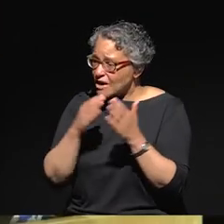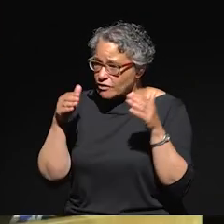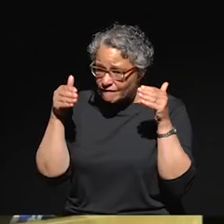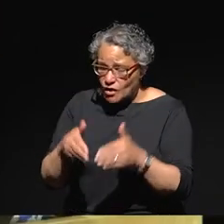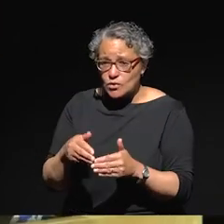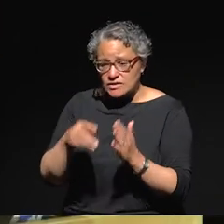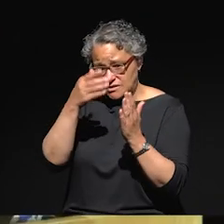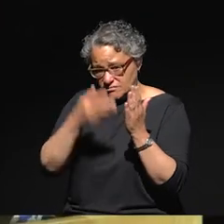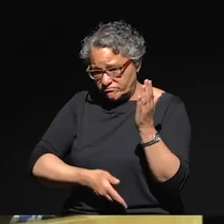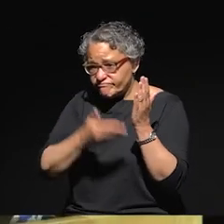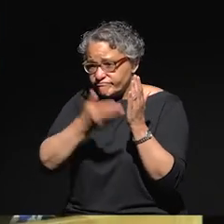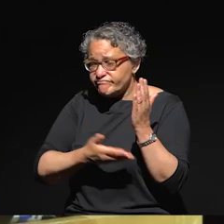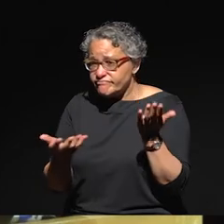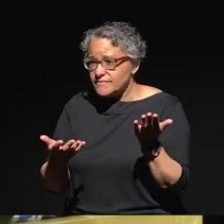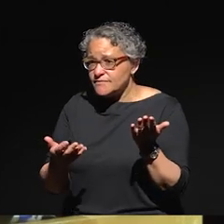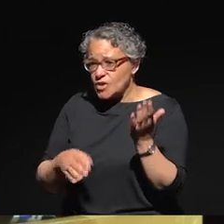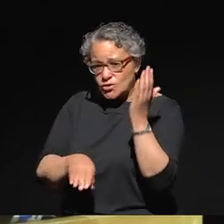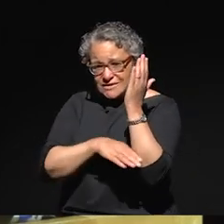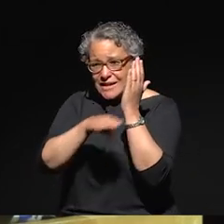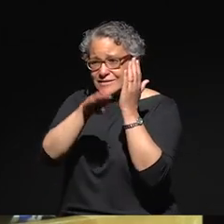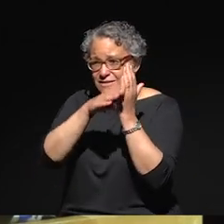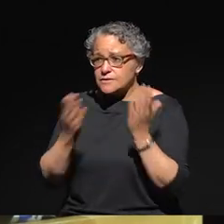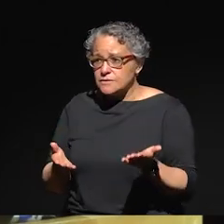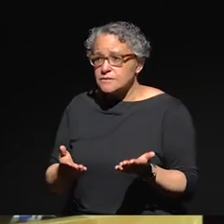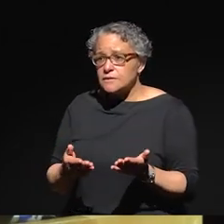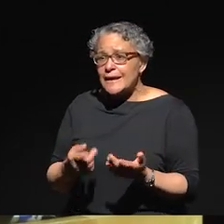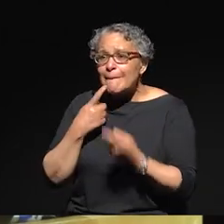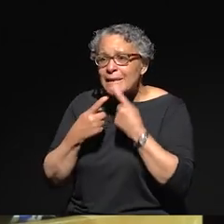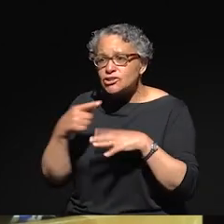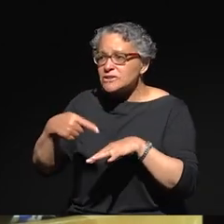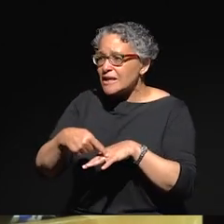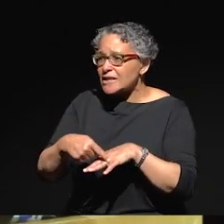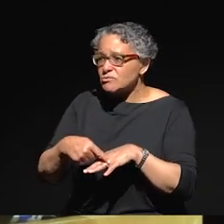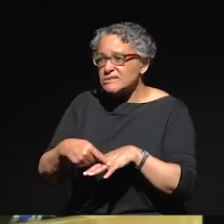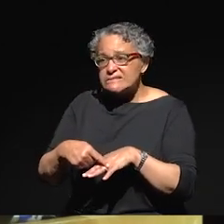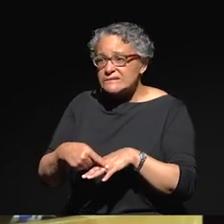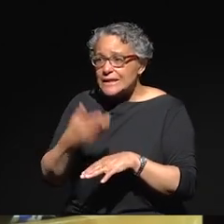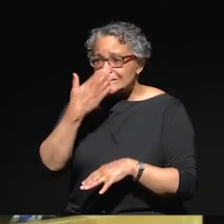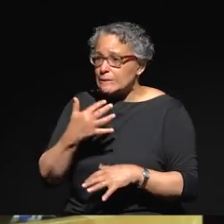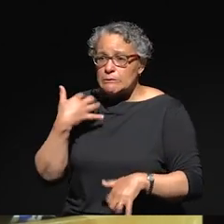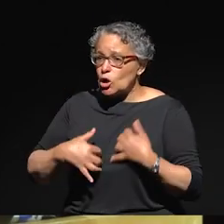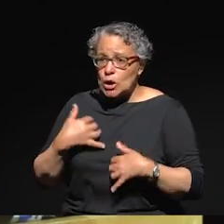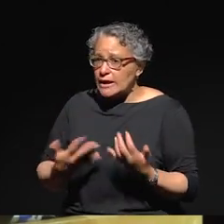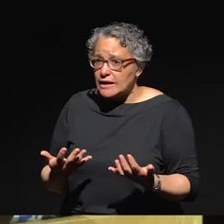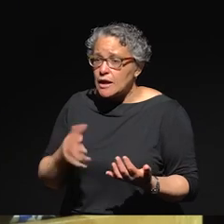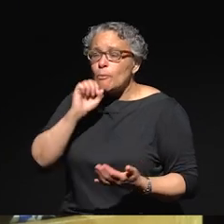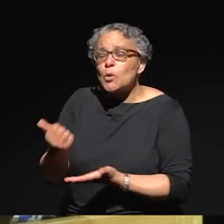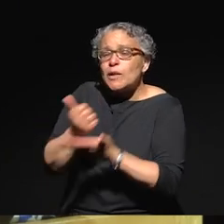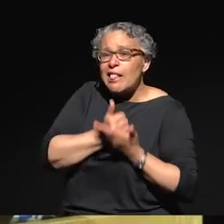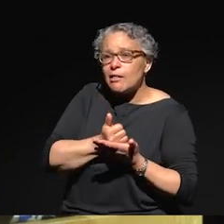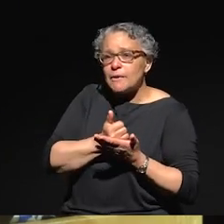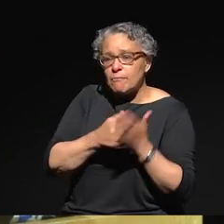things. And he mentions this engagement, and it's like he's really not keen on it, but it would help him